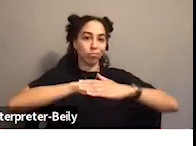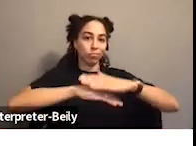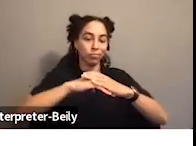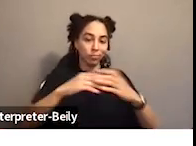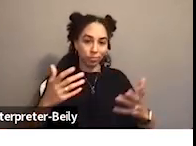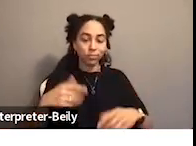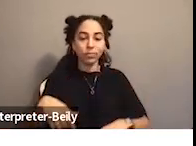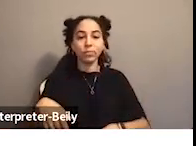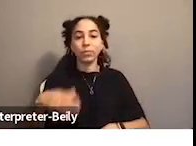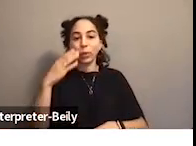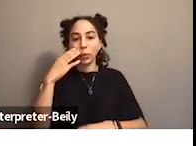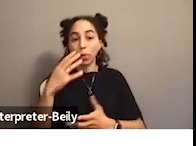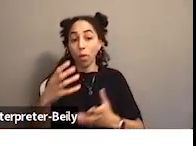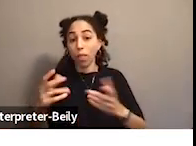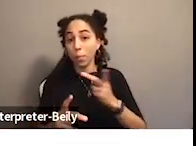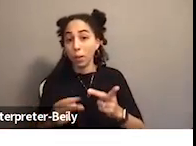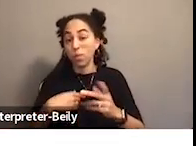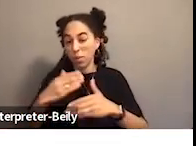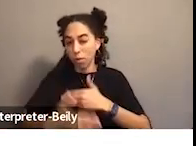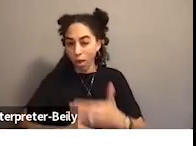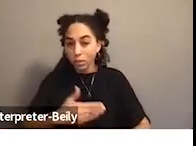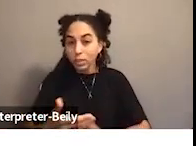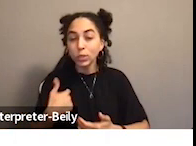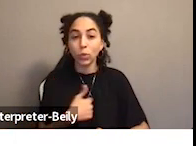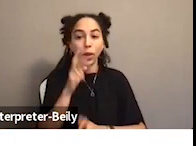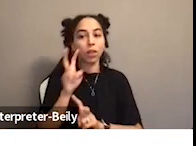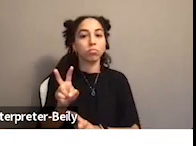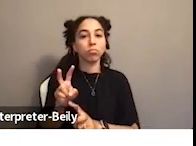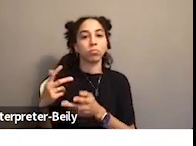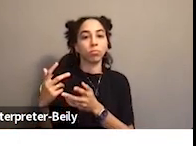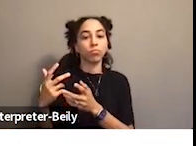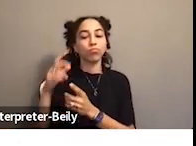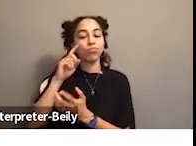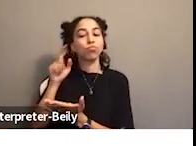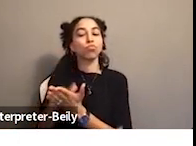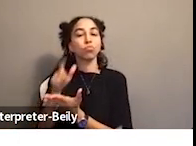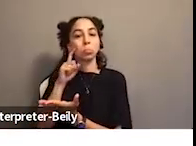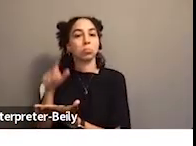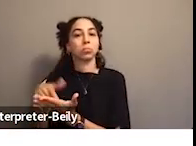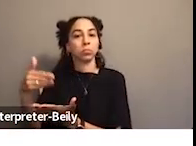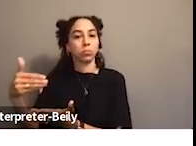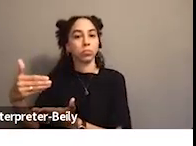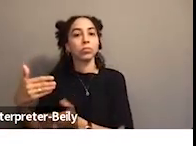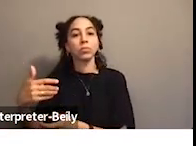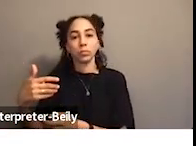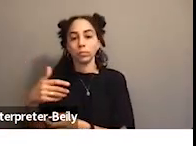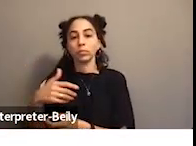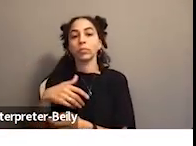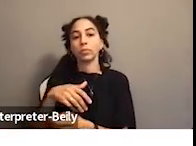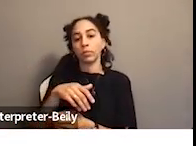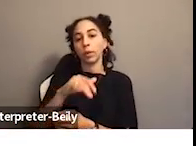that lots of people are in process. We are keeping in close contact. As I mentioned, BritCo and PSI, we